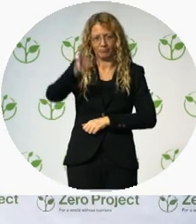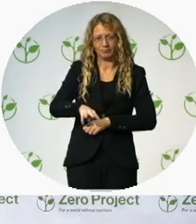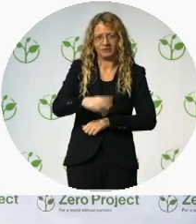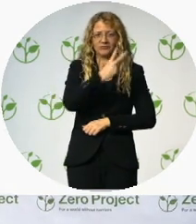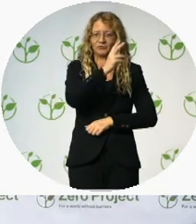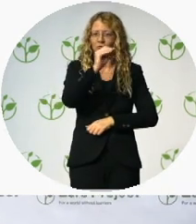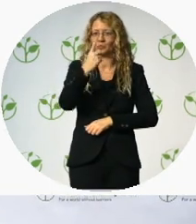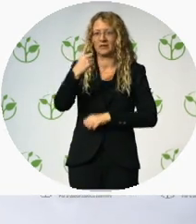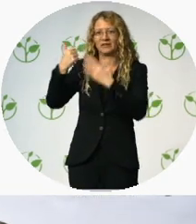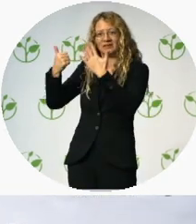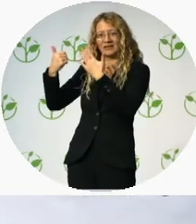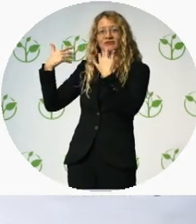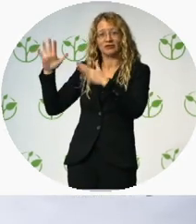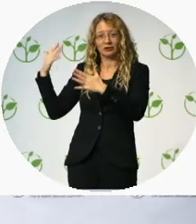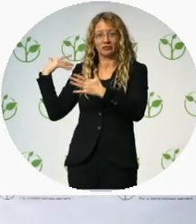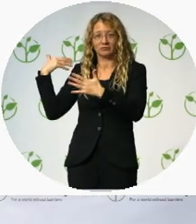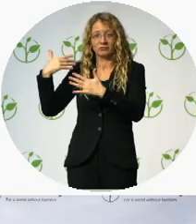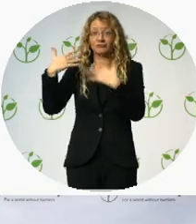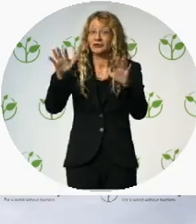over 1,000 services.